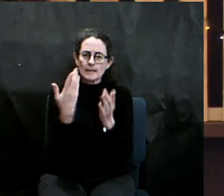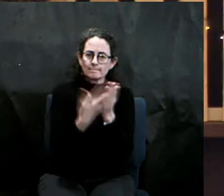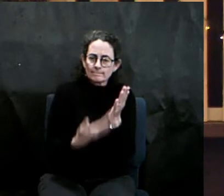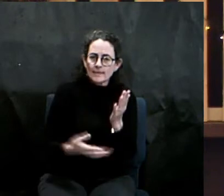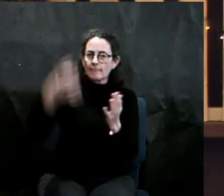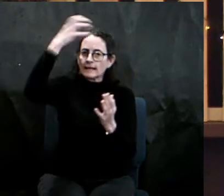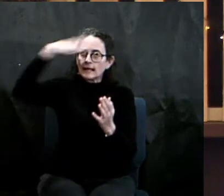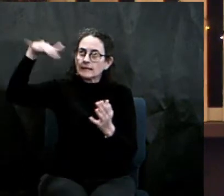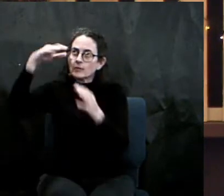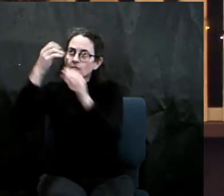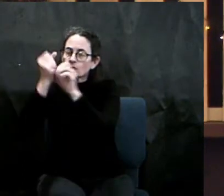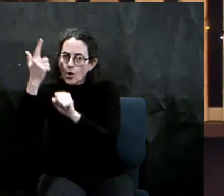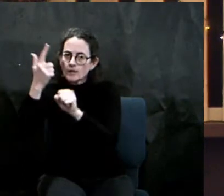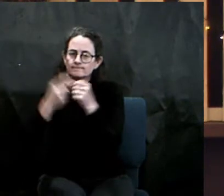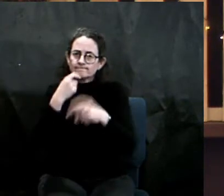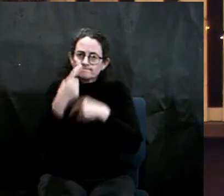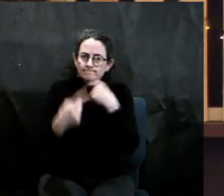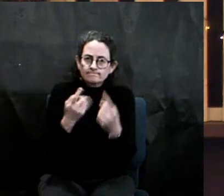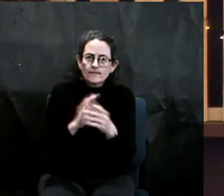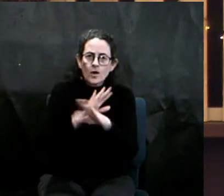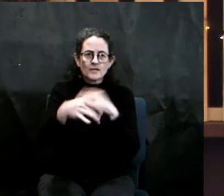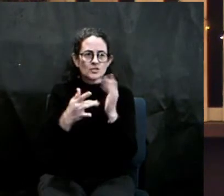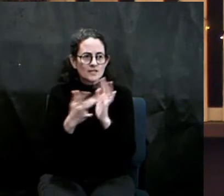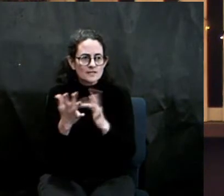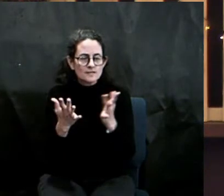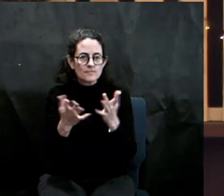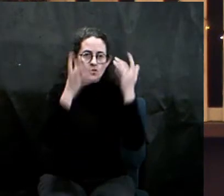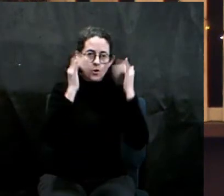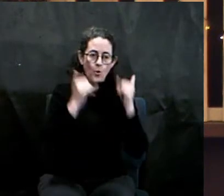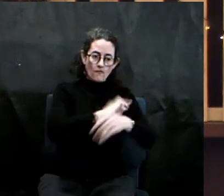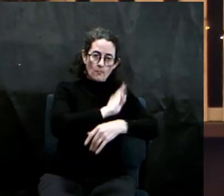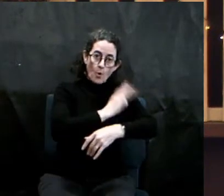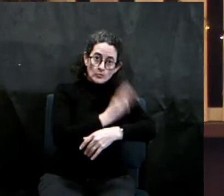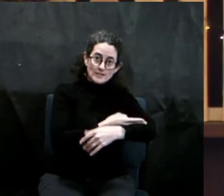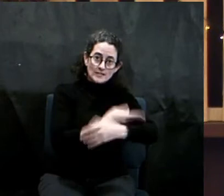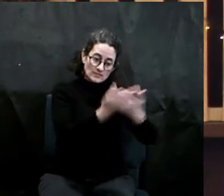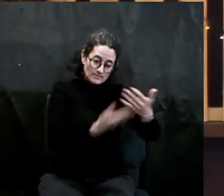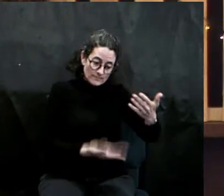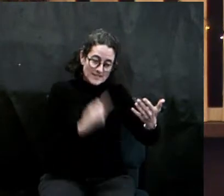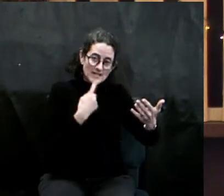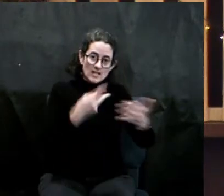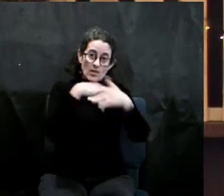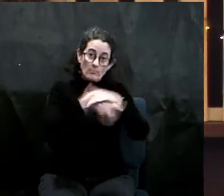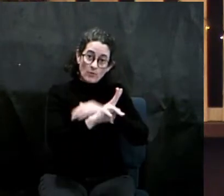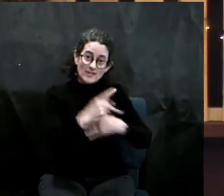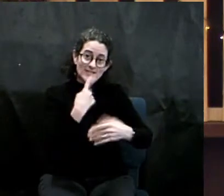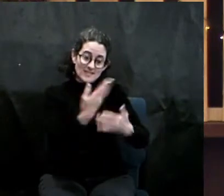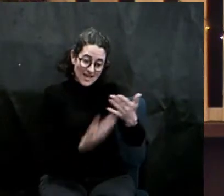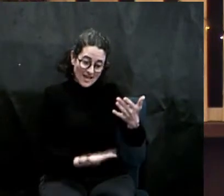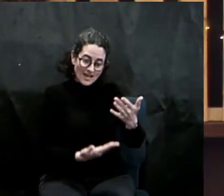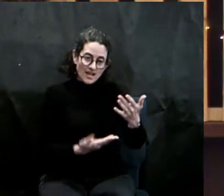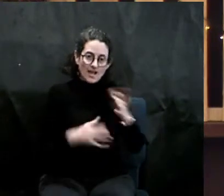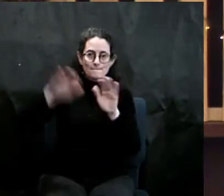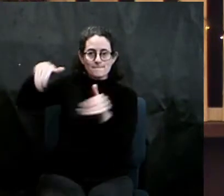and tried to convince them about Jesus from the law of Moses and the prophets. Now notice, this time,